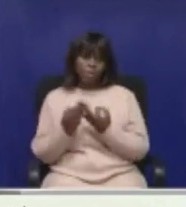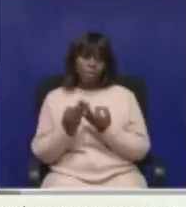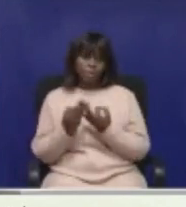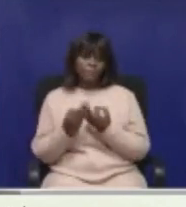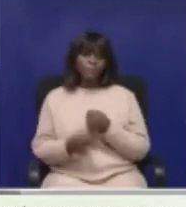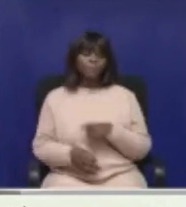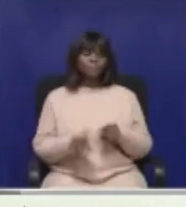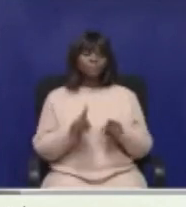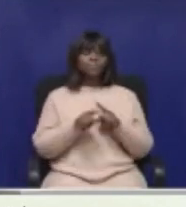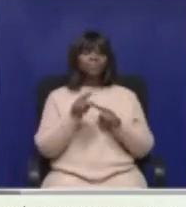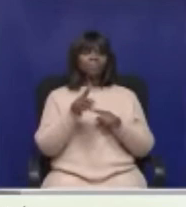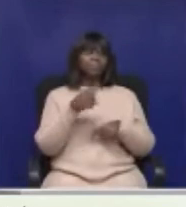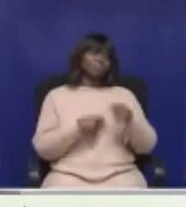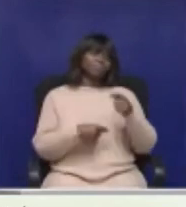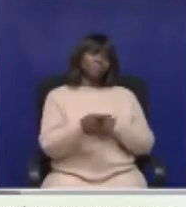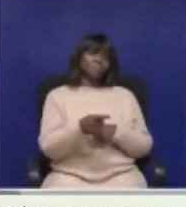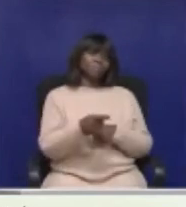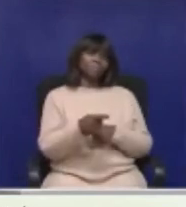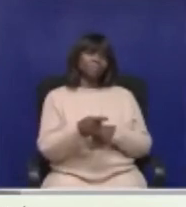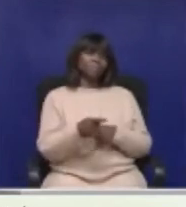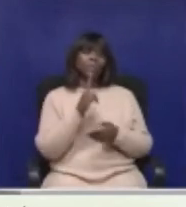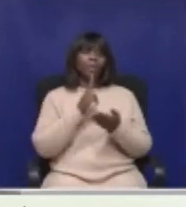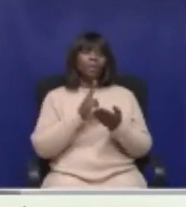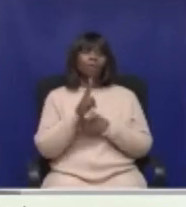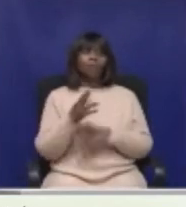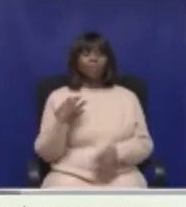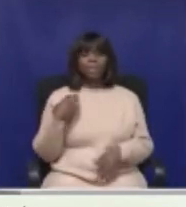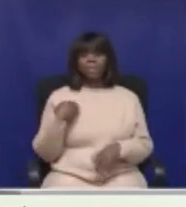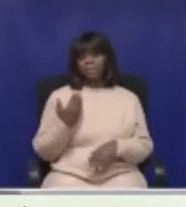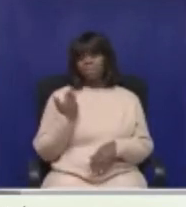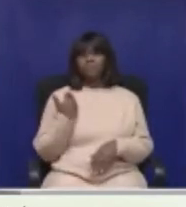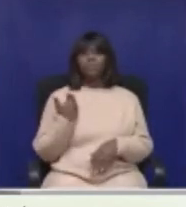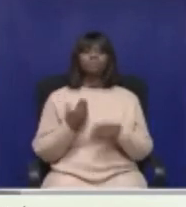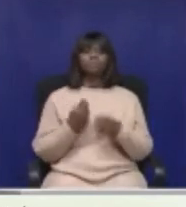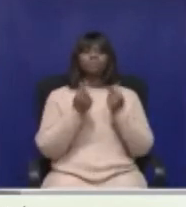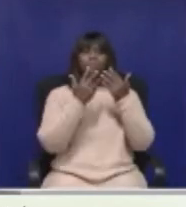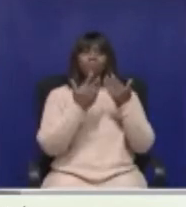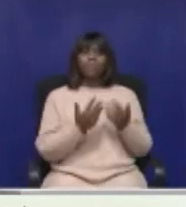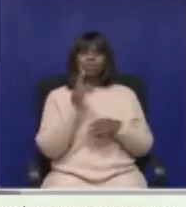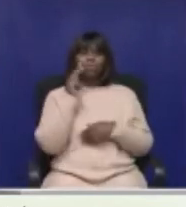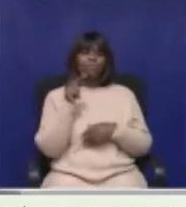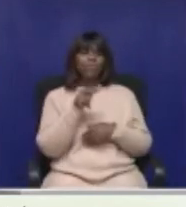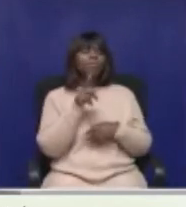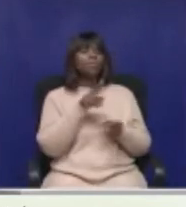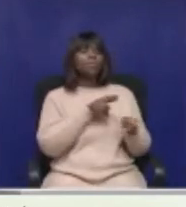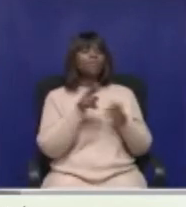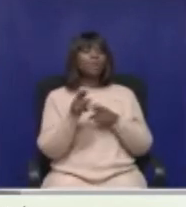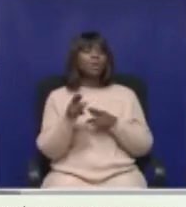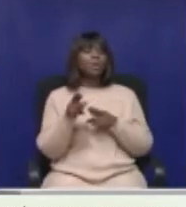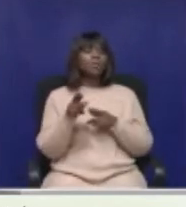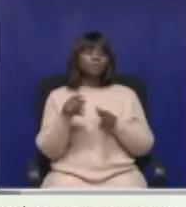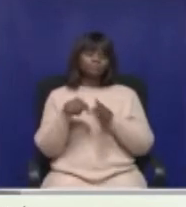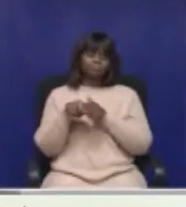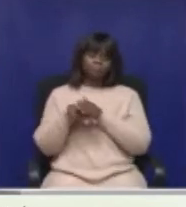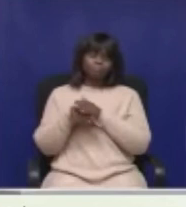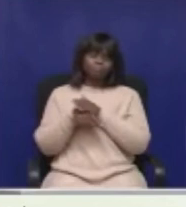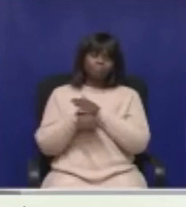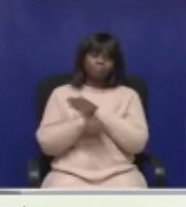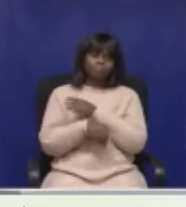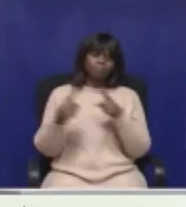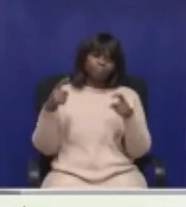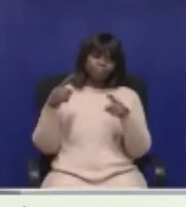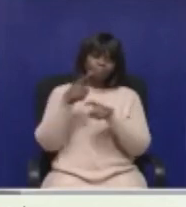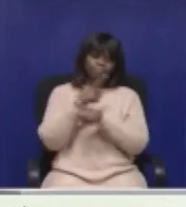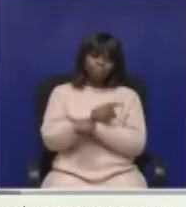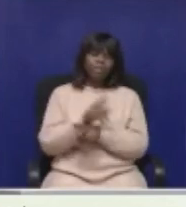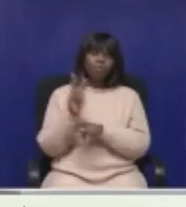a trade-off. Honourable Minister, in previous budget reviews, you've referred to a comprehensive review of the fuel